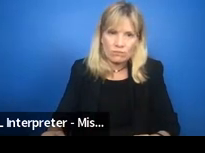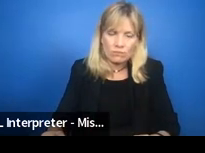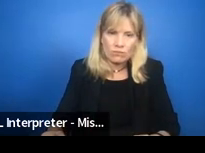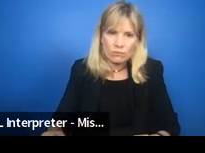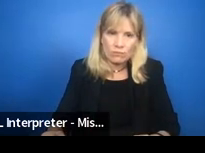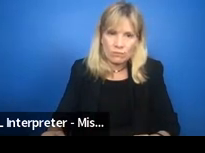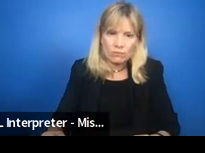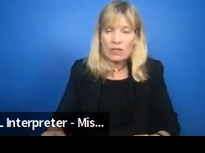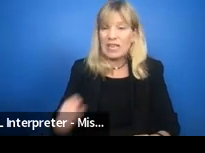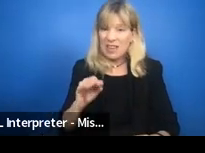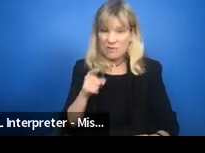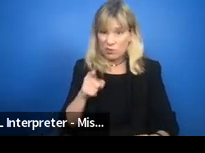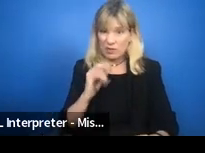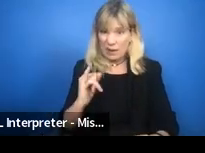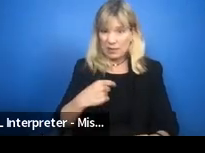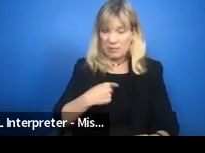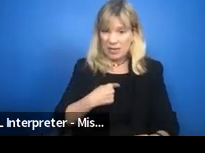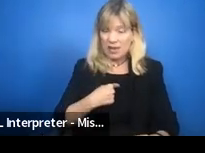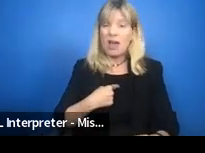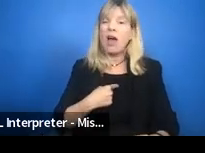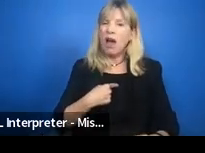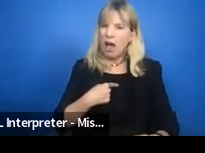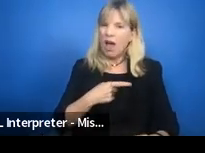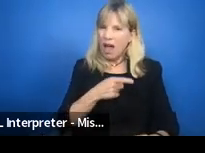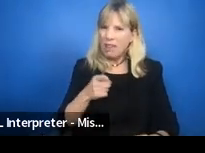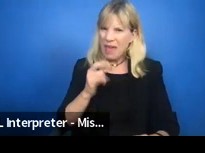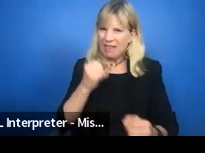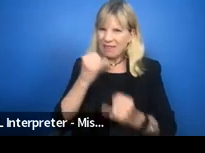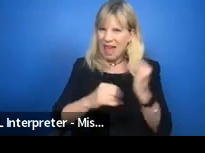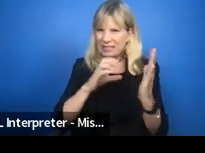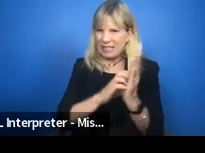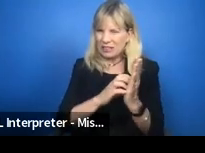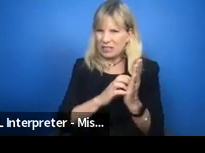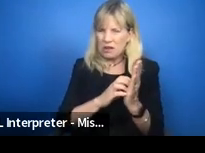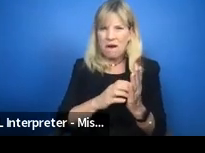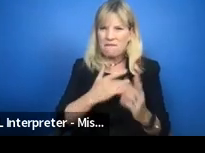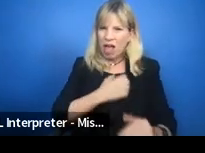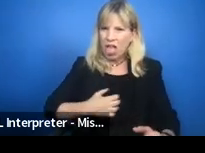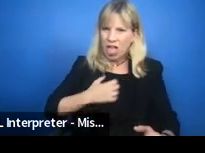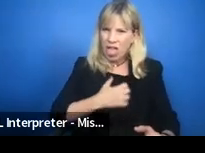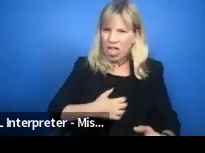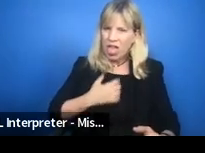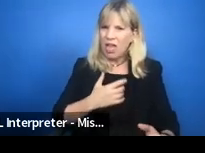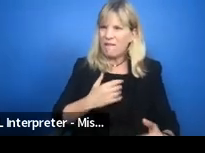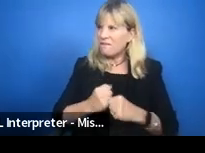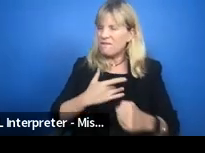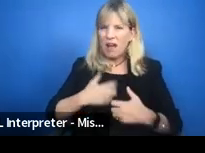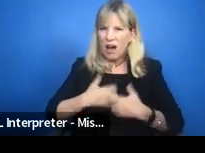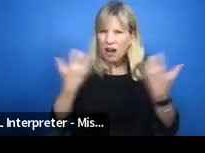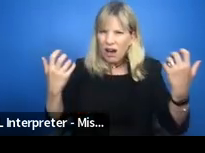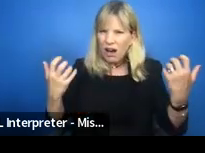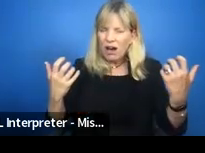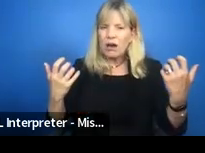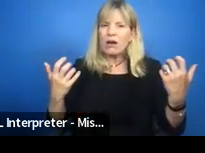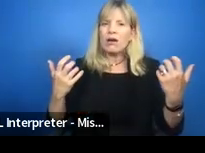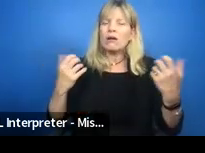So if you're like me and found that last section disturbing, if not enraging, I want to make